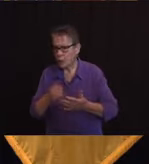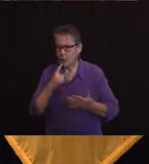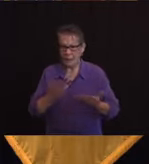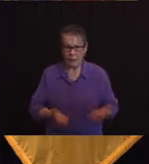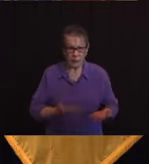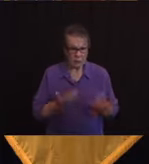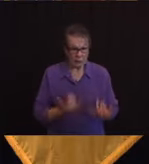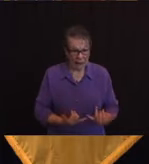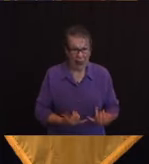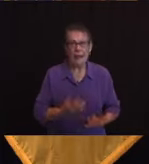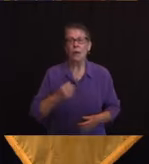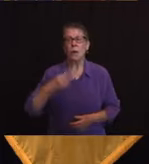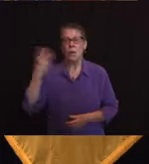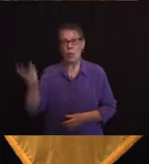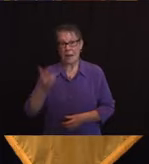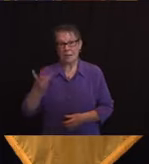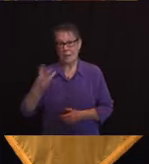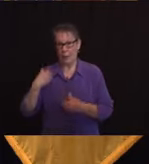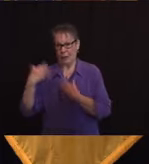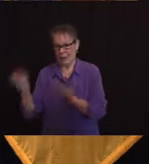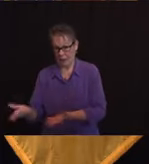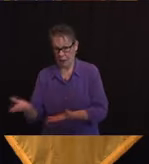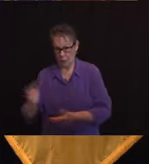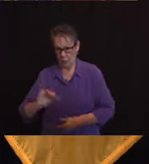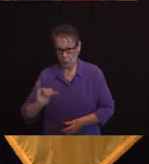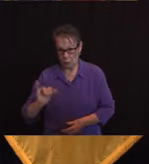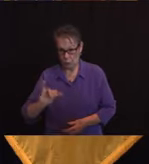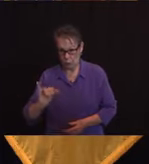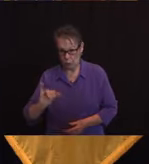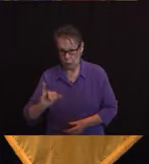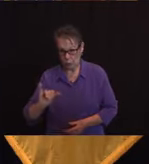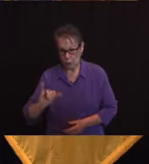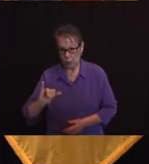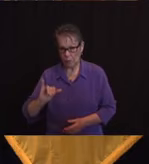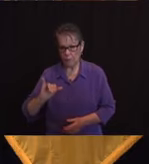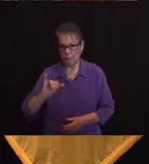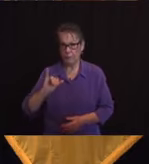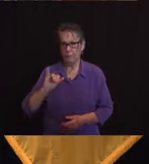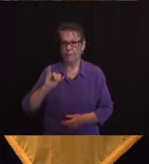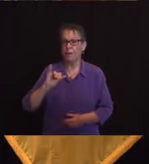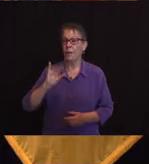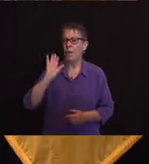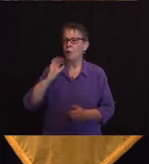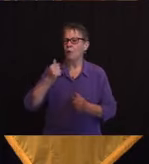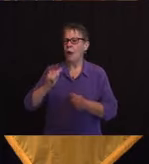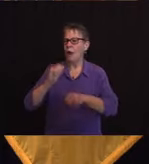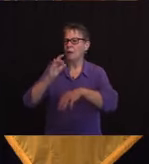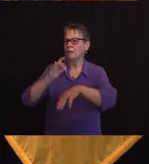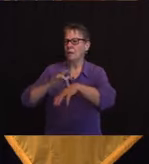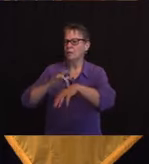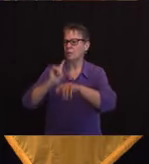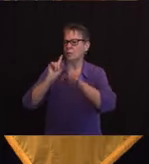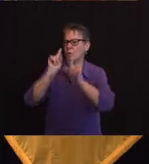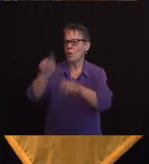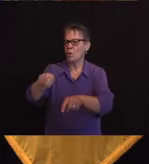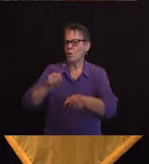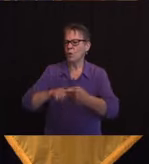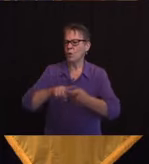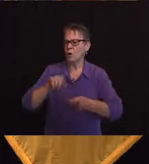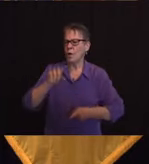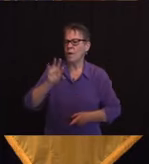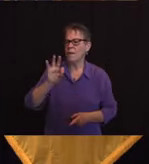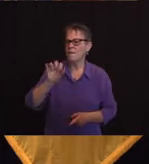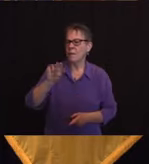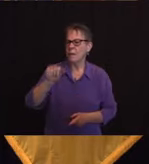Wednesday, either before or after the press conference, to see the FEMA site with our own eyes. This is a game changer. It's not the only